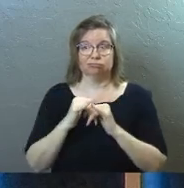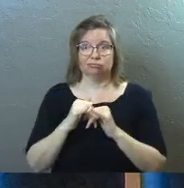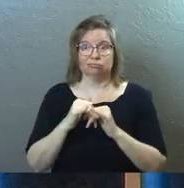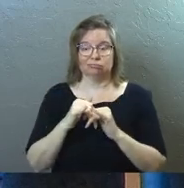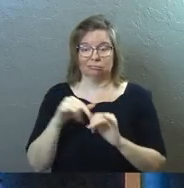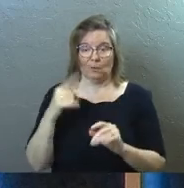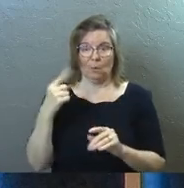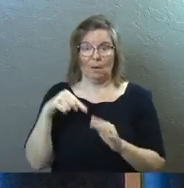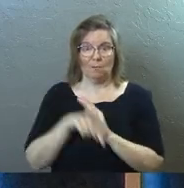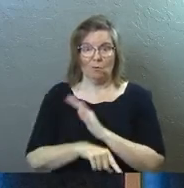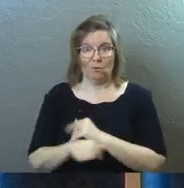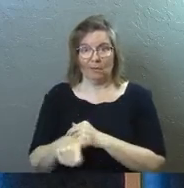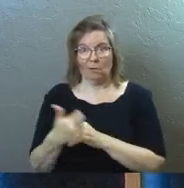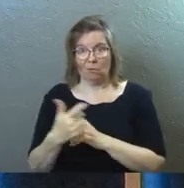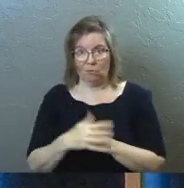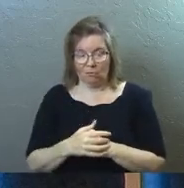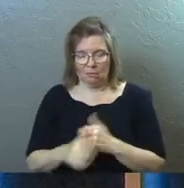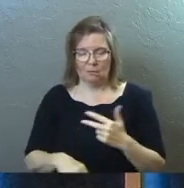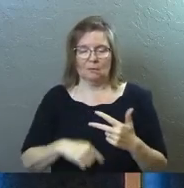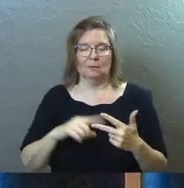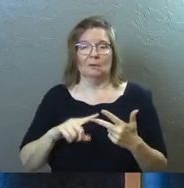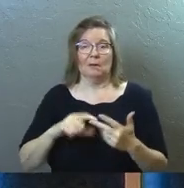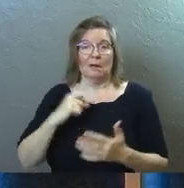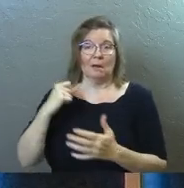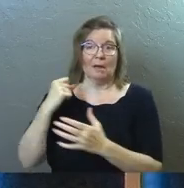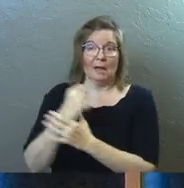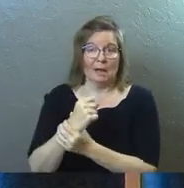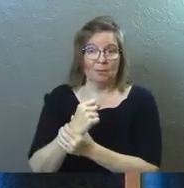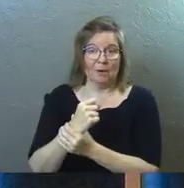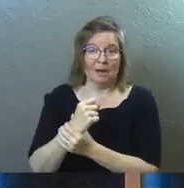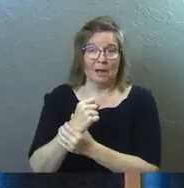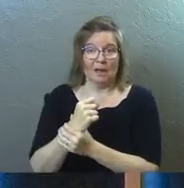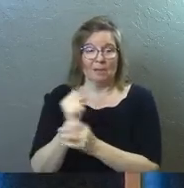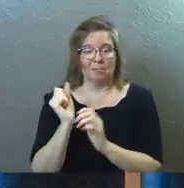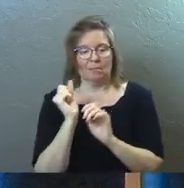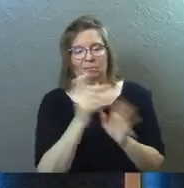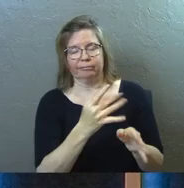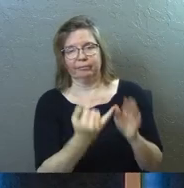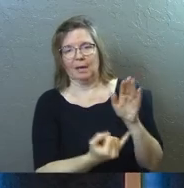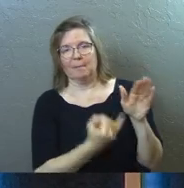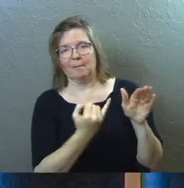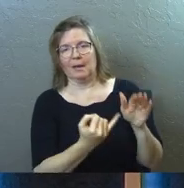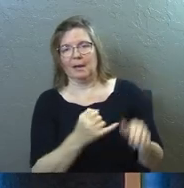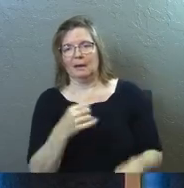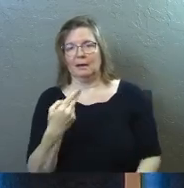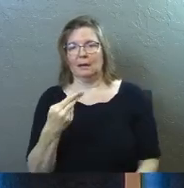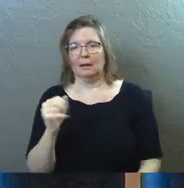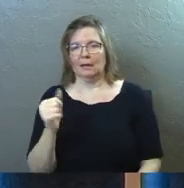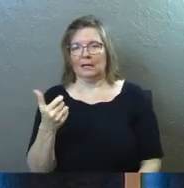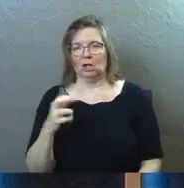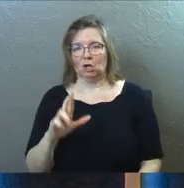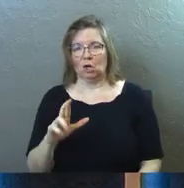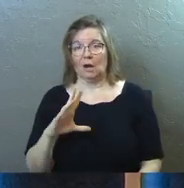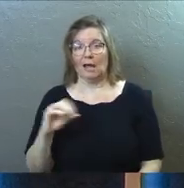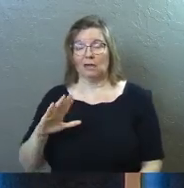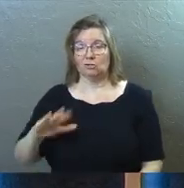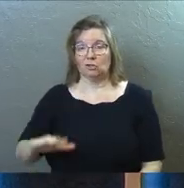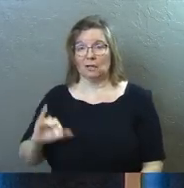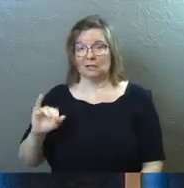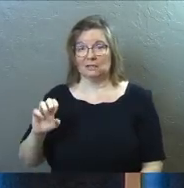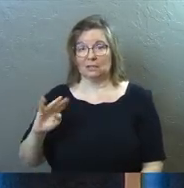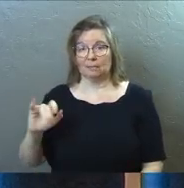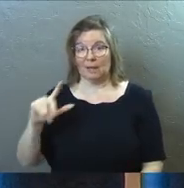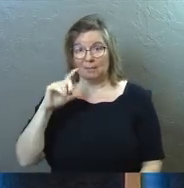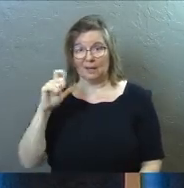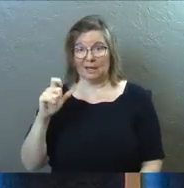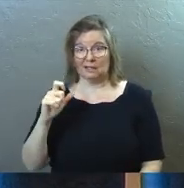look at them. Abraham abandoned Hagar and her child Ishmael, his own flesh and blood,